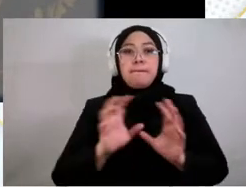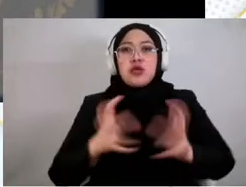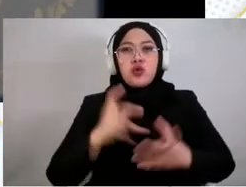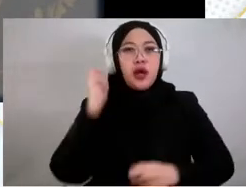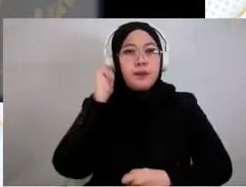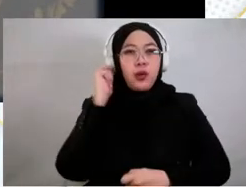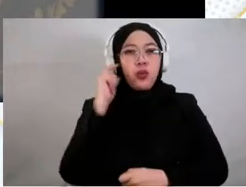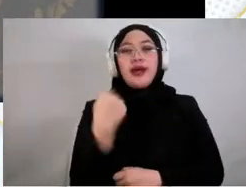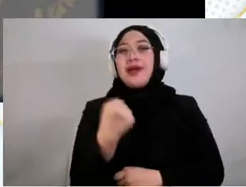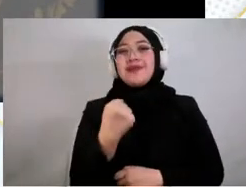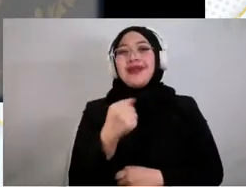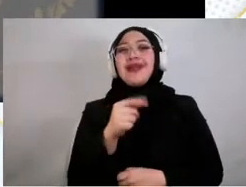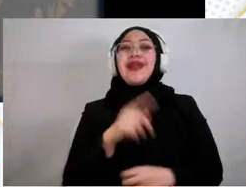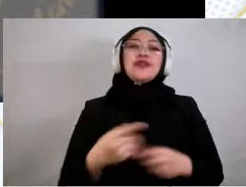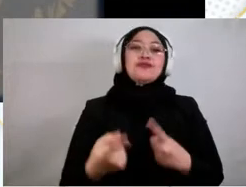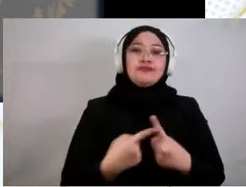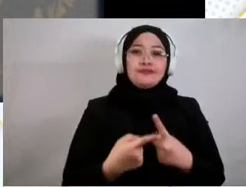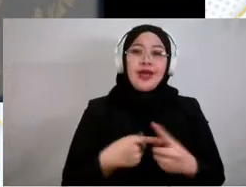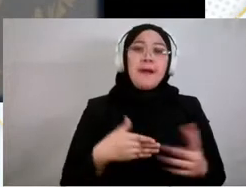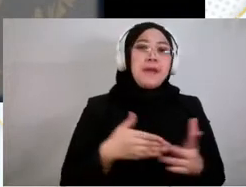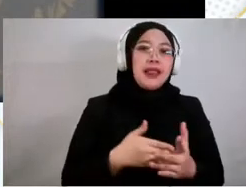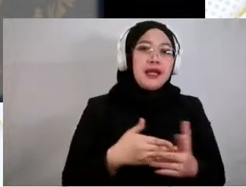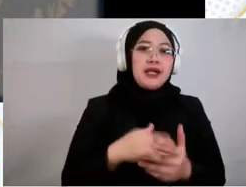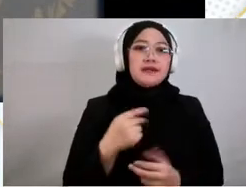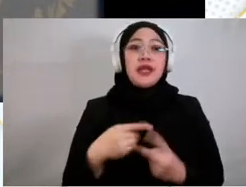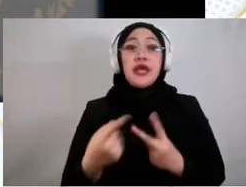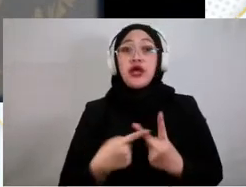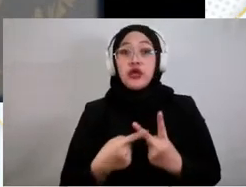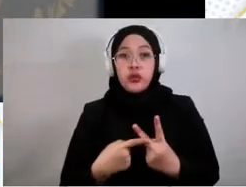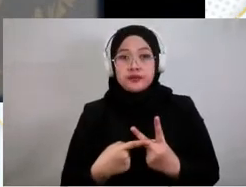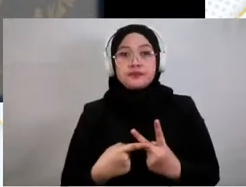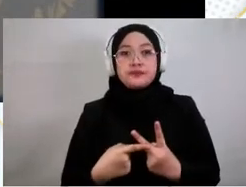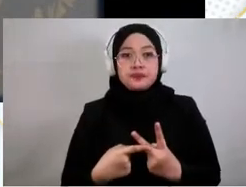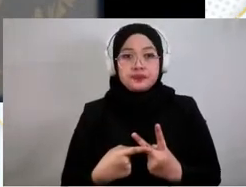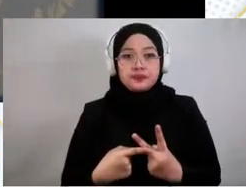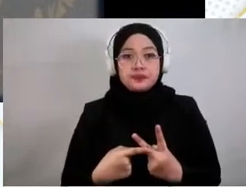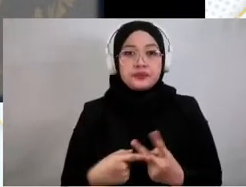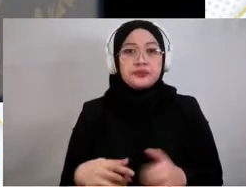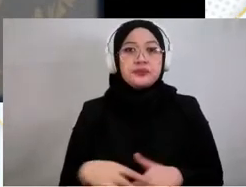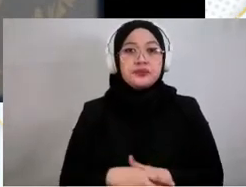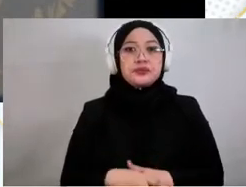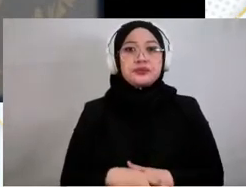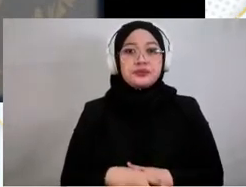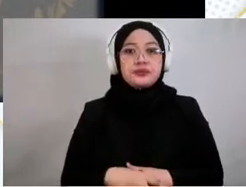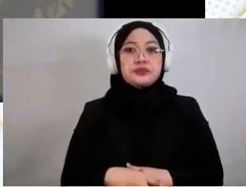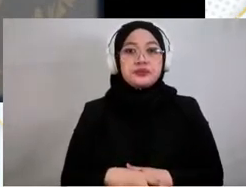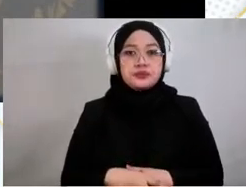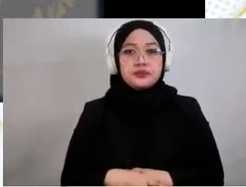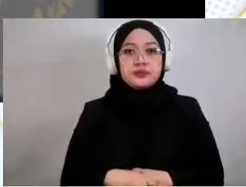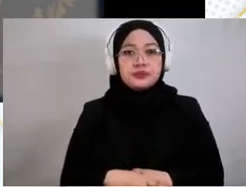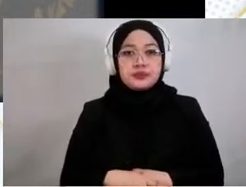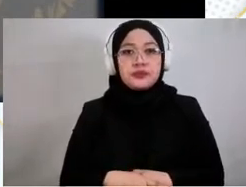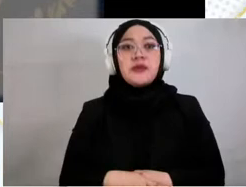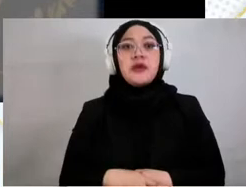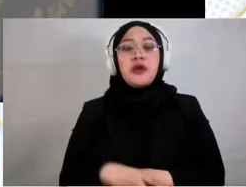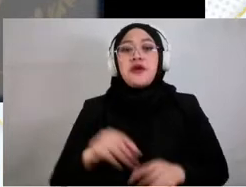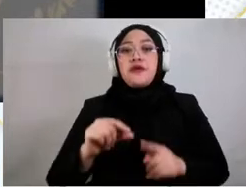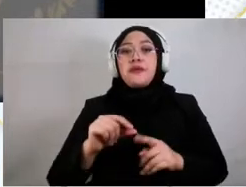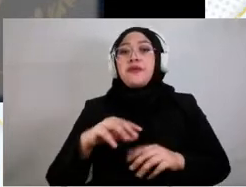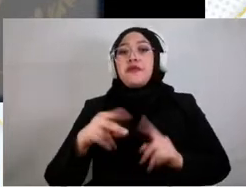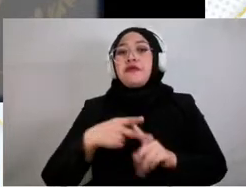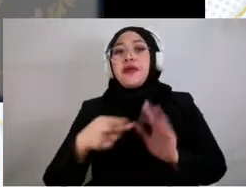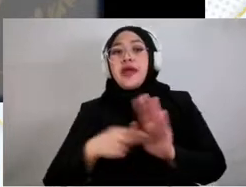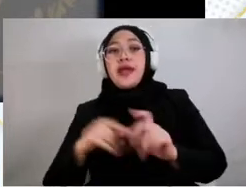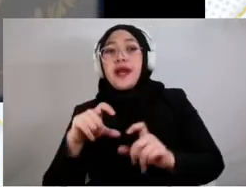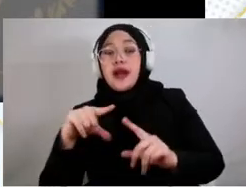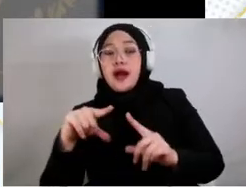first challenge. The second challenge is TNI has no enlisted military woman. So TNI has military